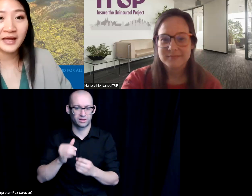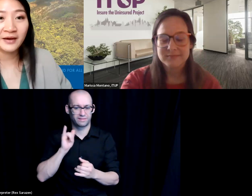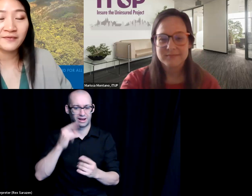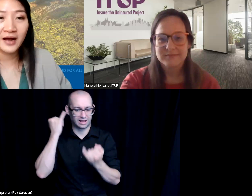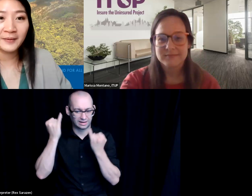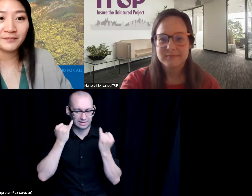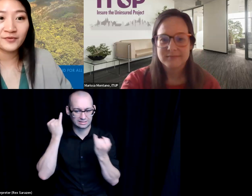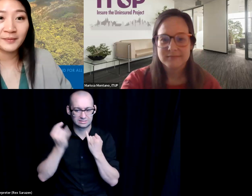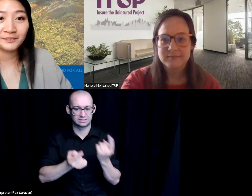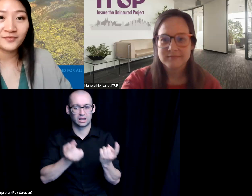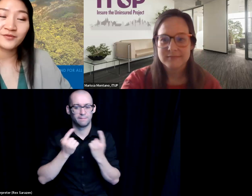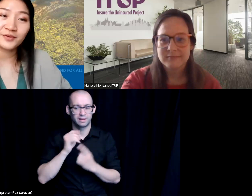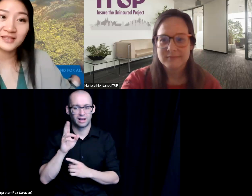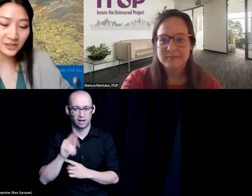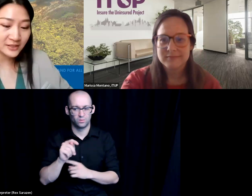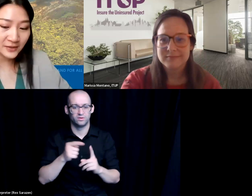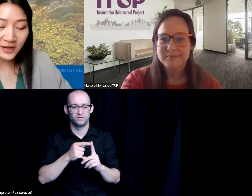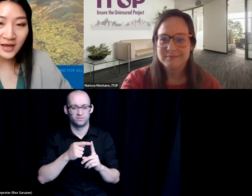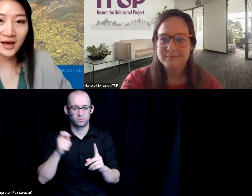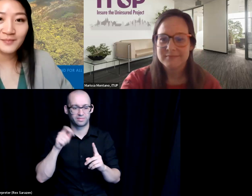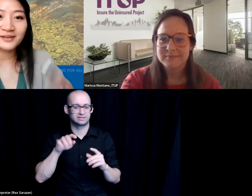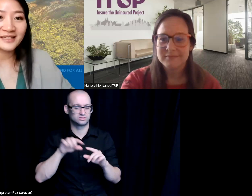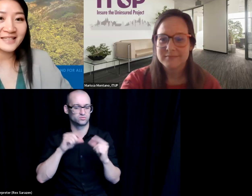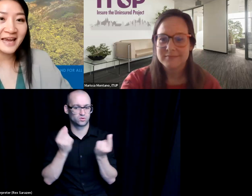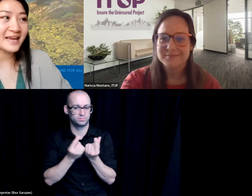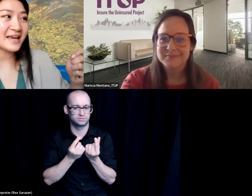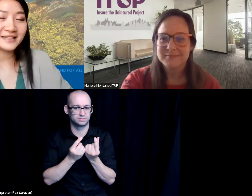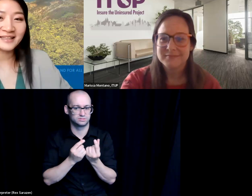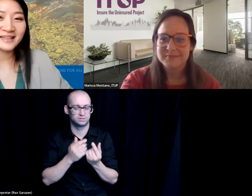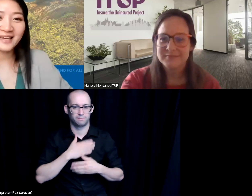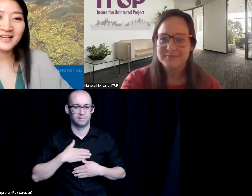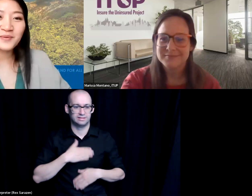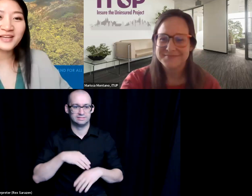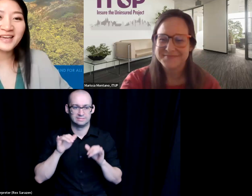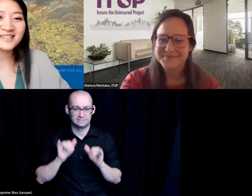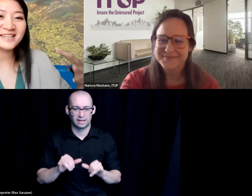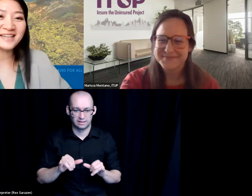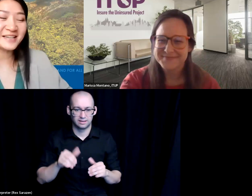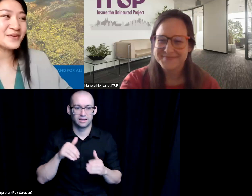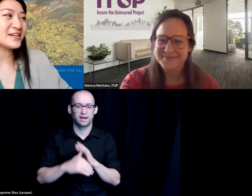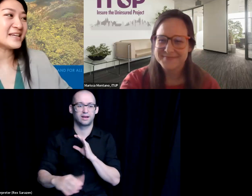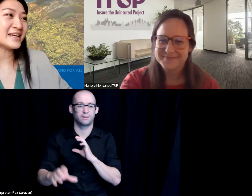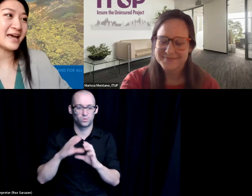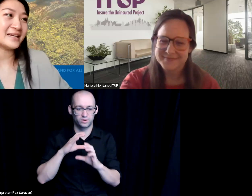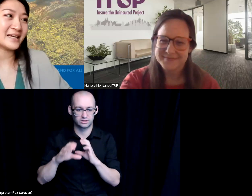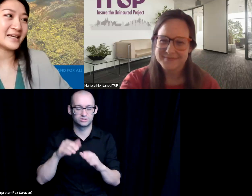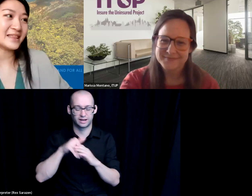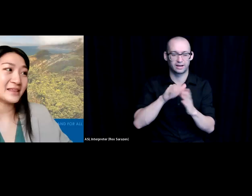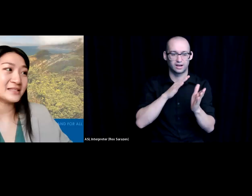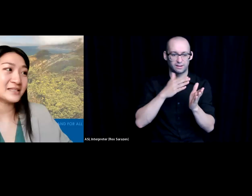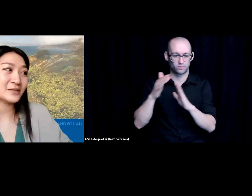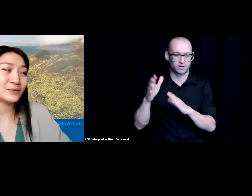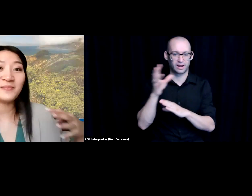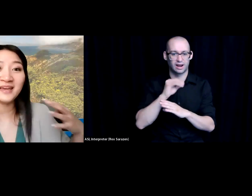are coming out from these sessions. So please stay in communication, in community, and I